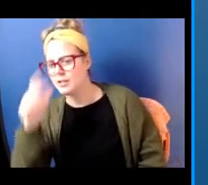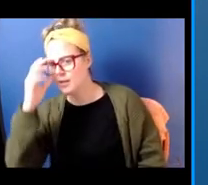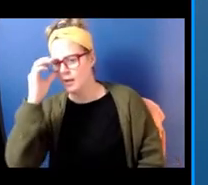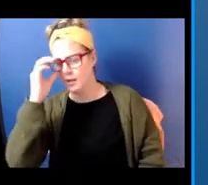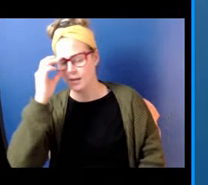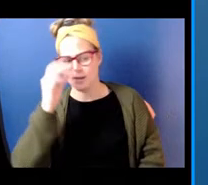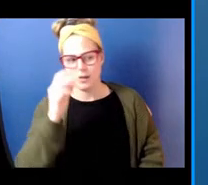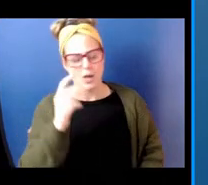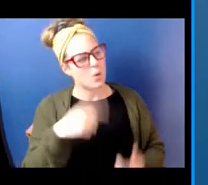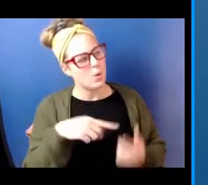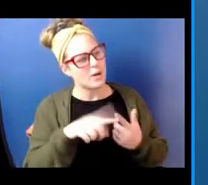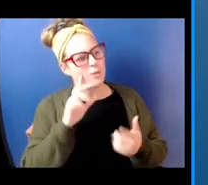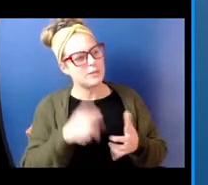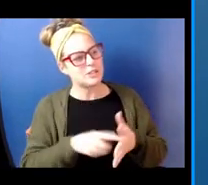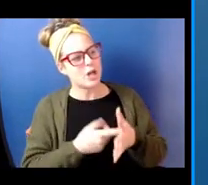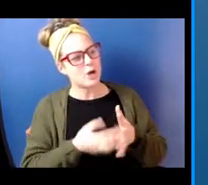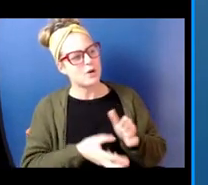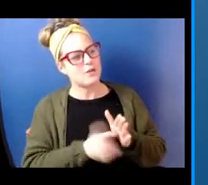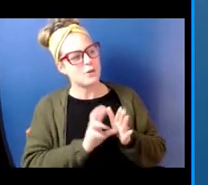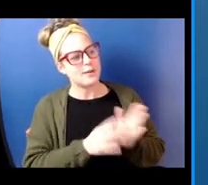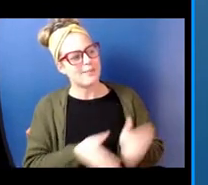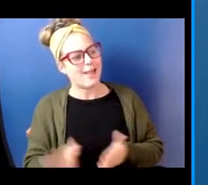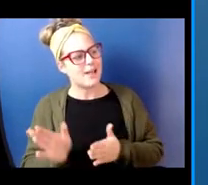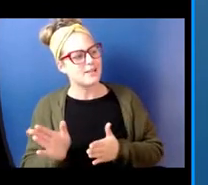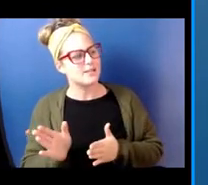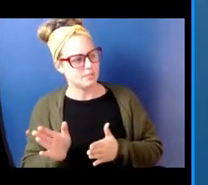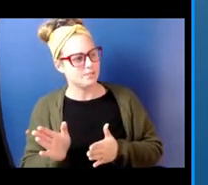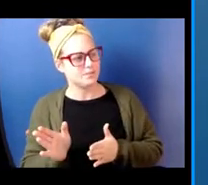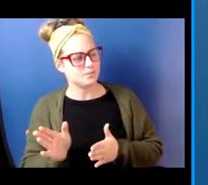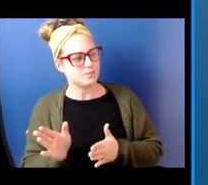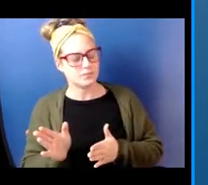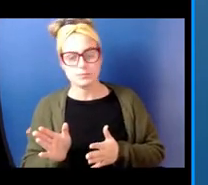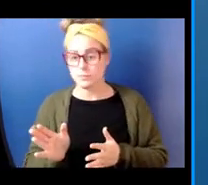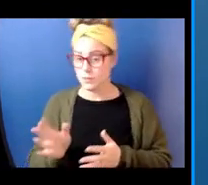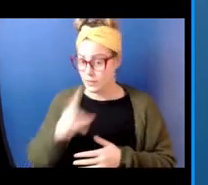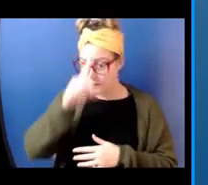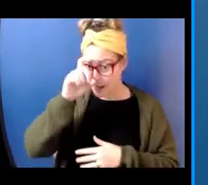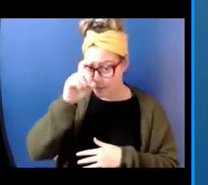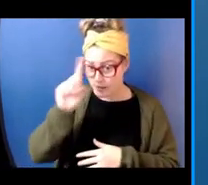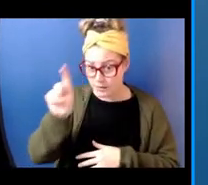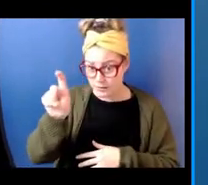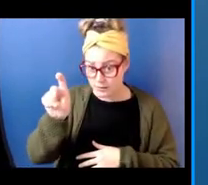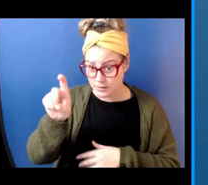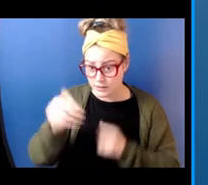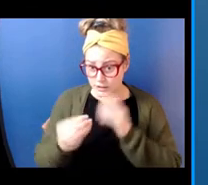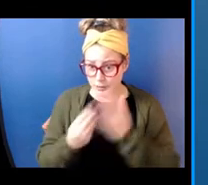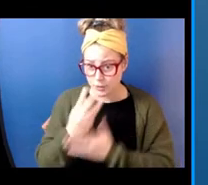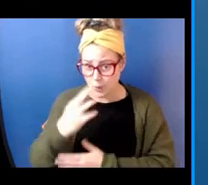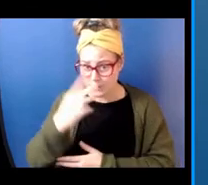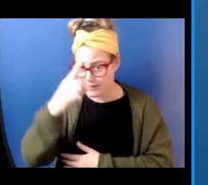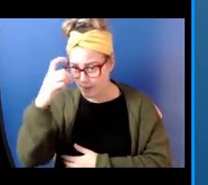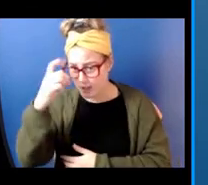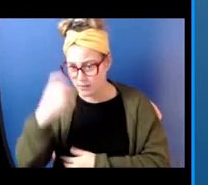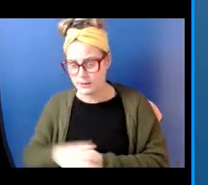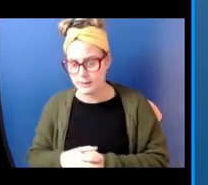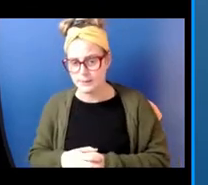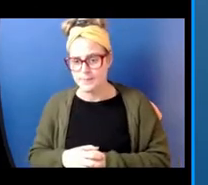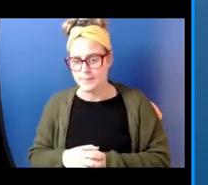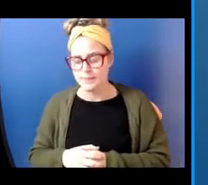plans there summer summer are we looking spring or summer yep